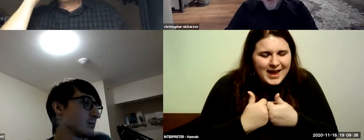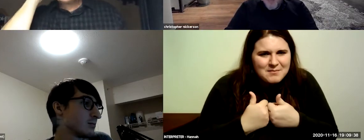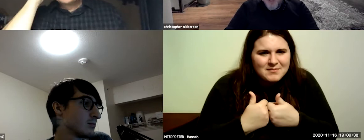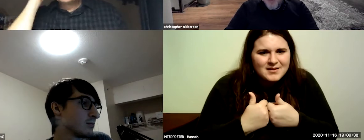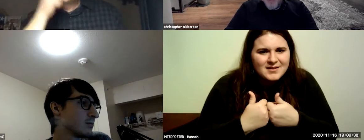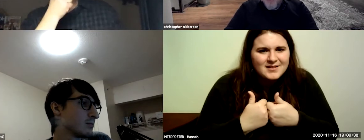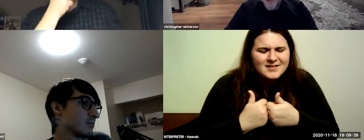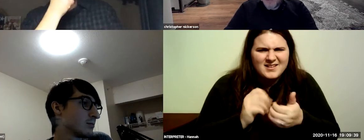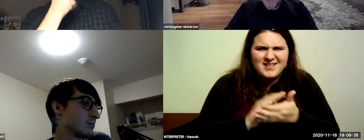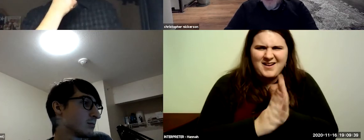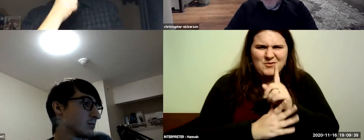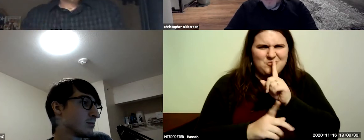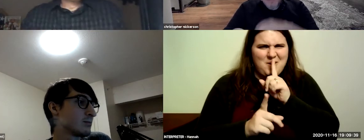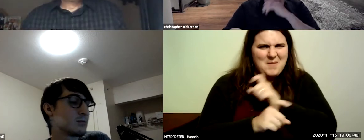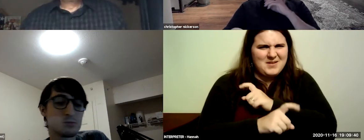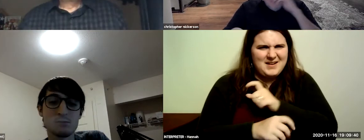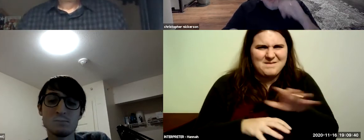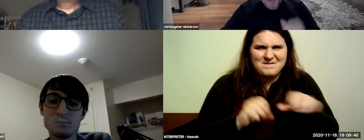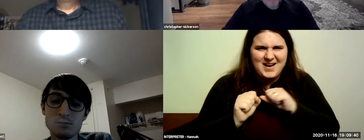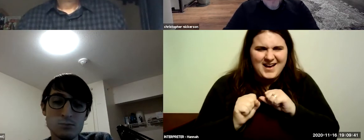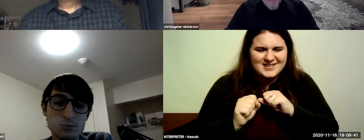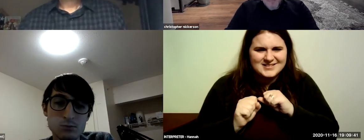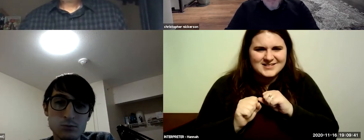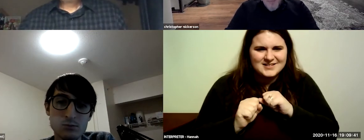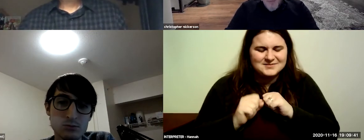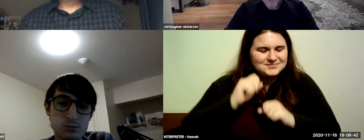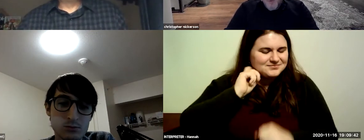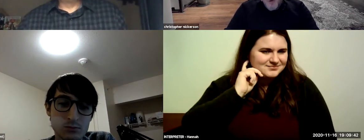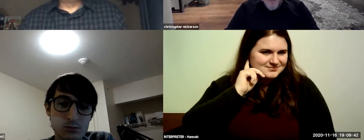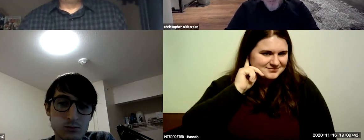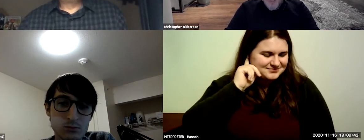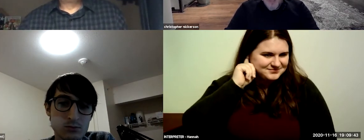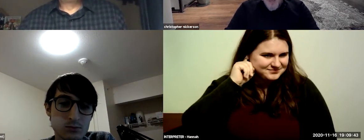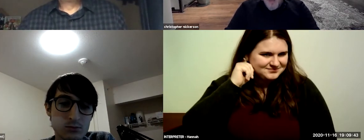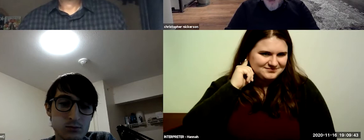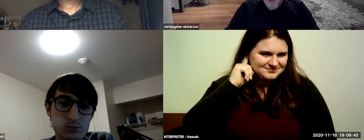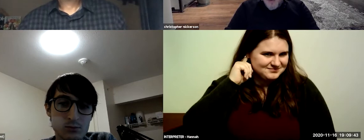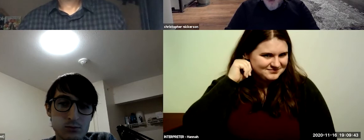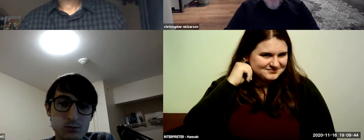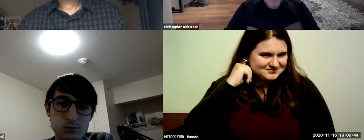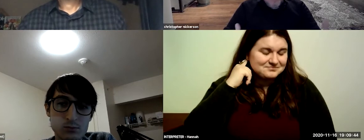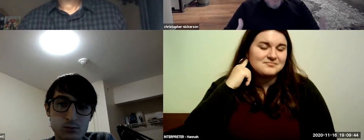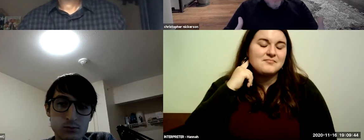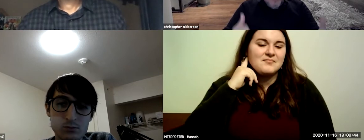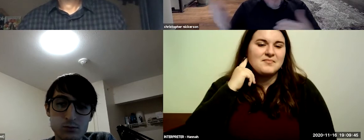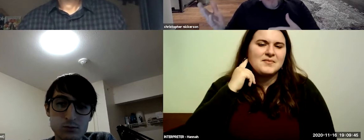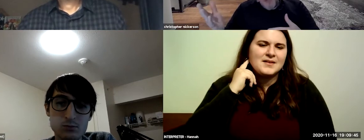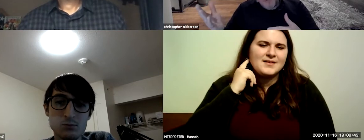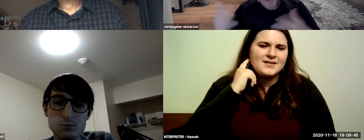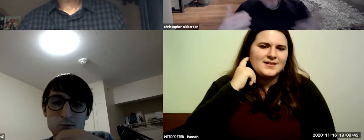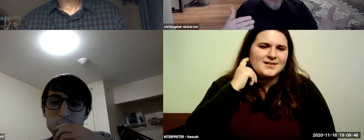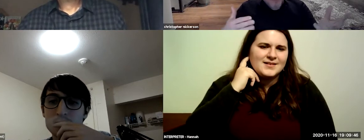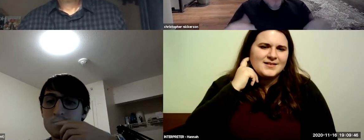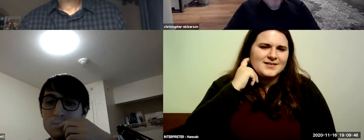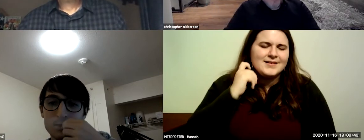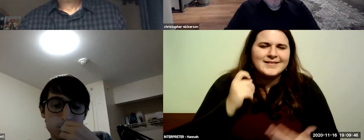got real complicated really fast. You know, the other part of it was that, you know, back to the whole like complicated